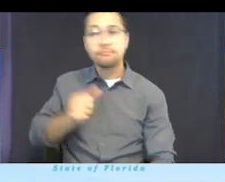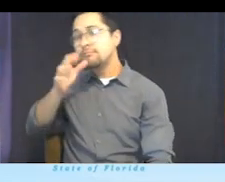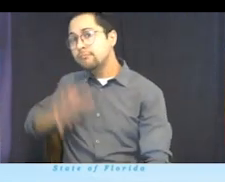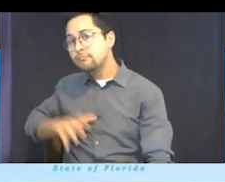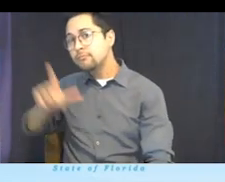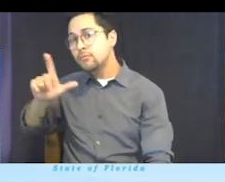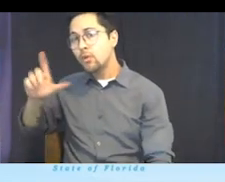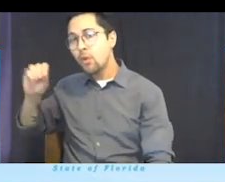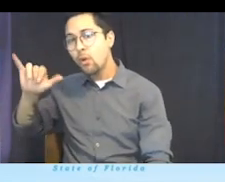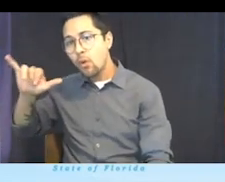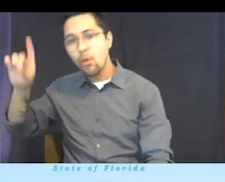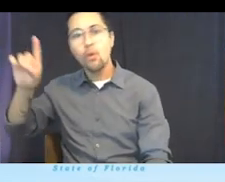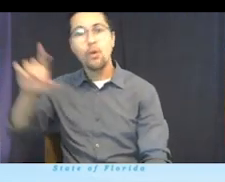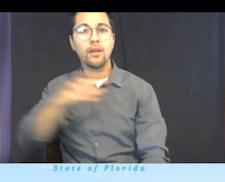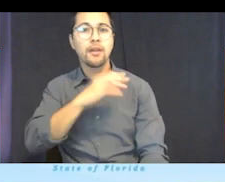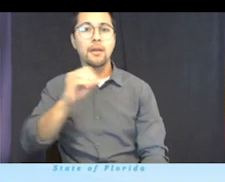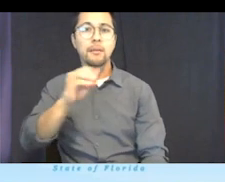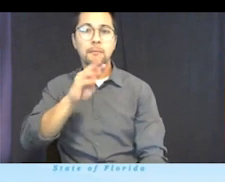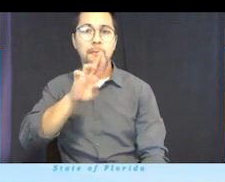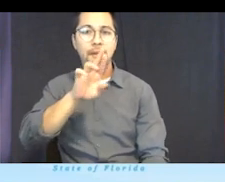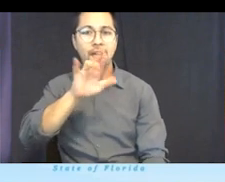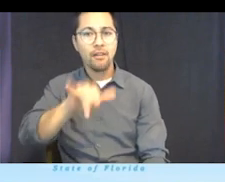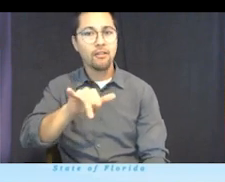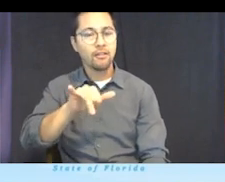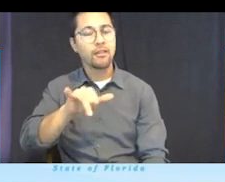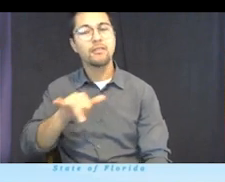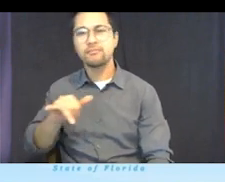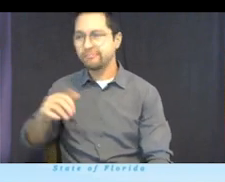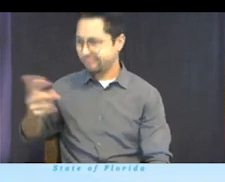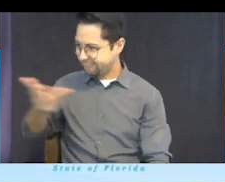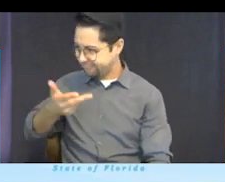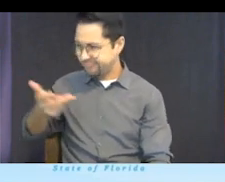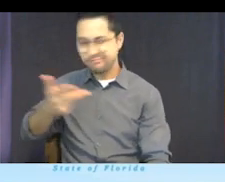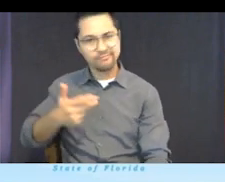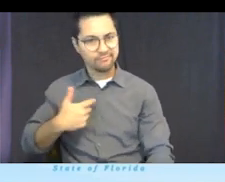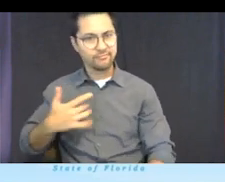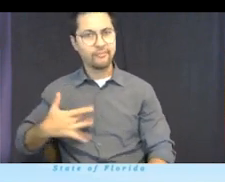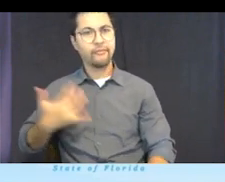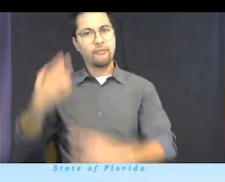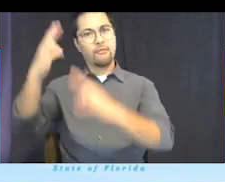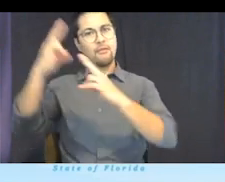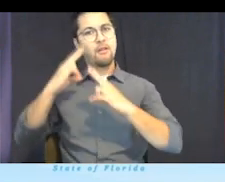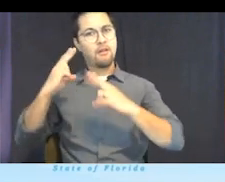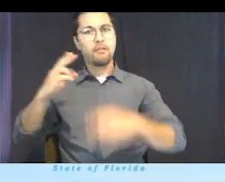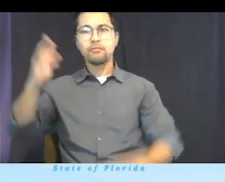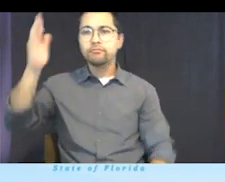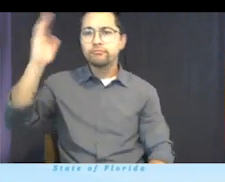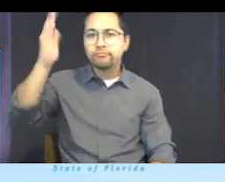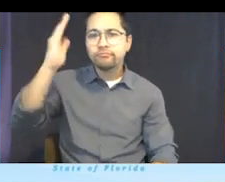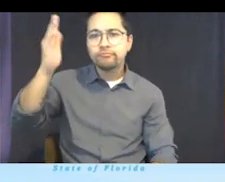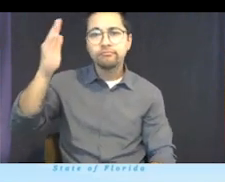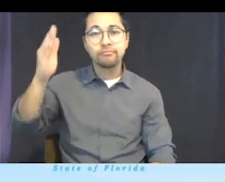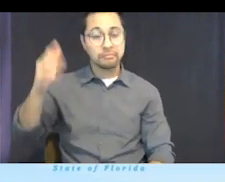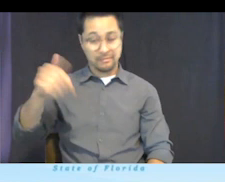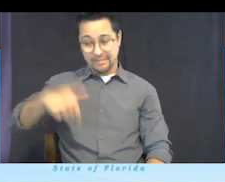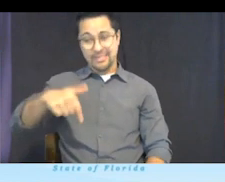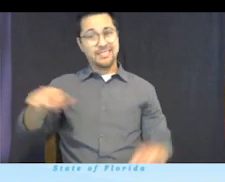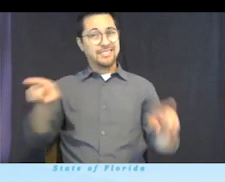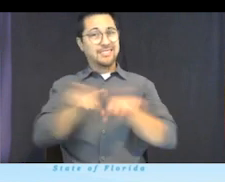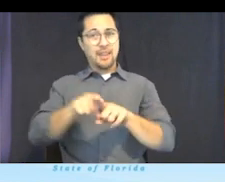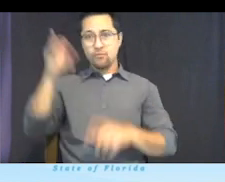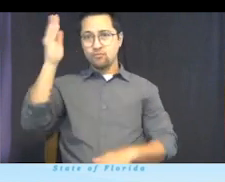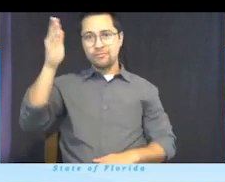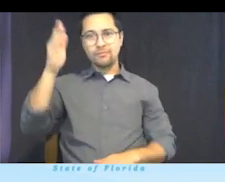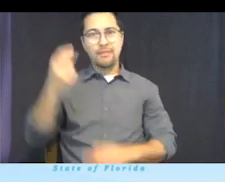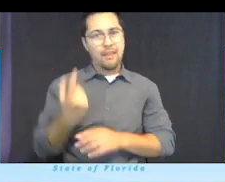from DCF SAMHSA had the honor of presenting this presentation to all of you last year